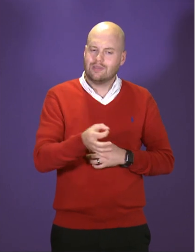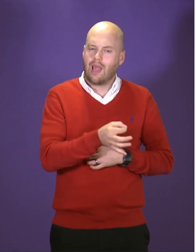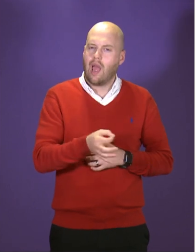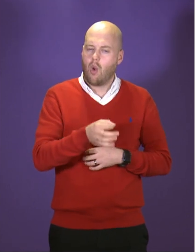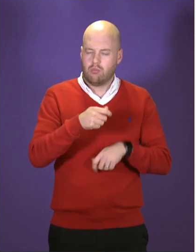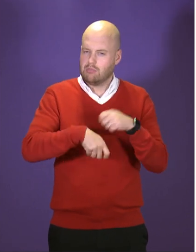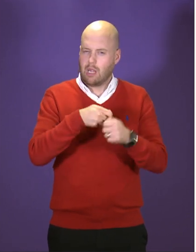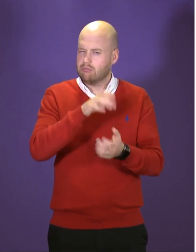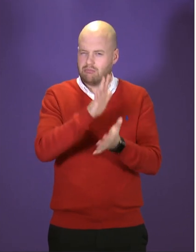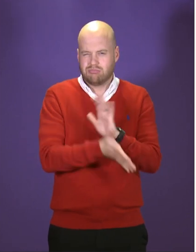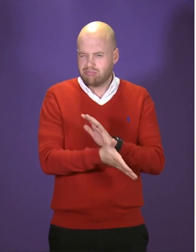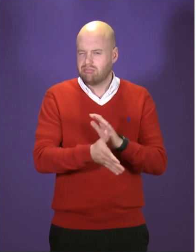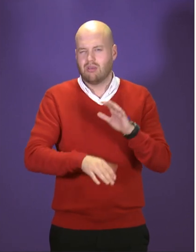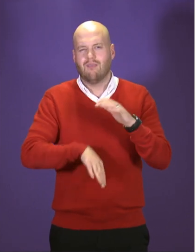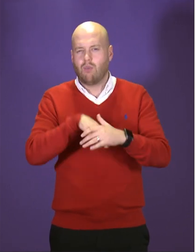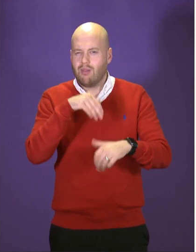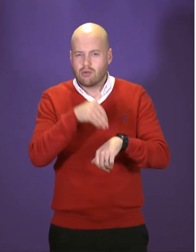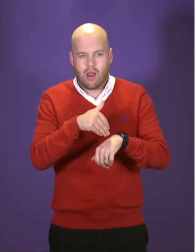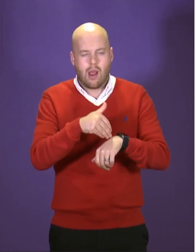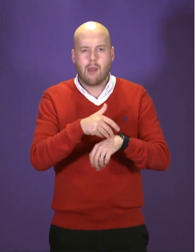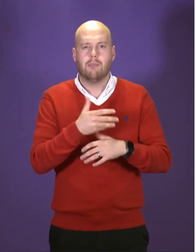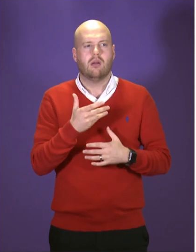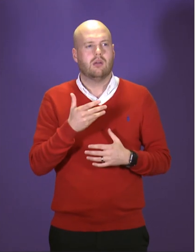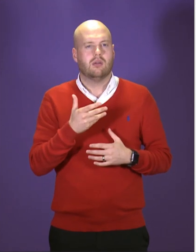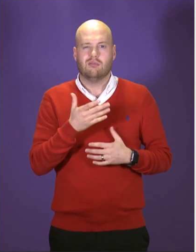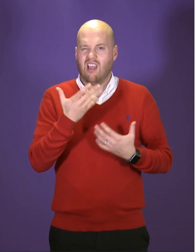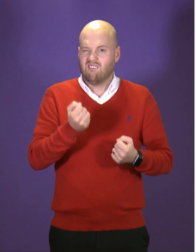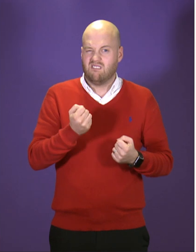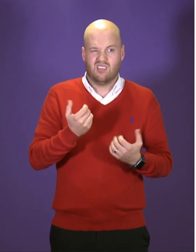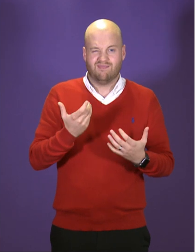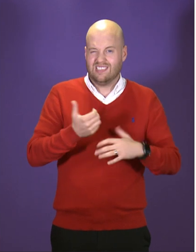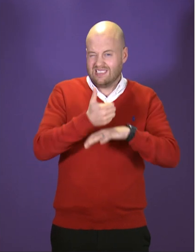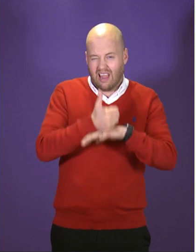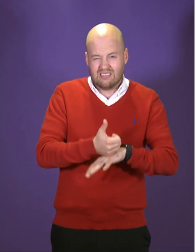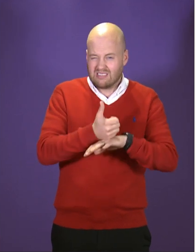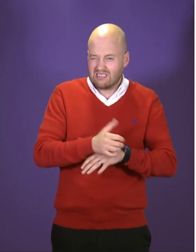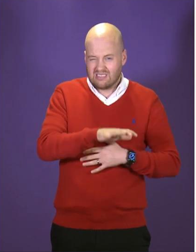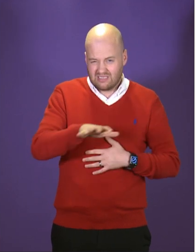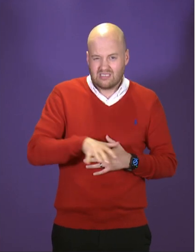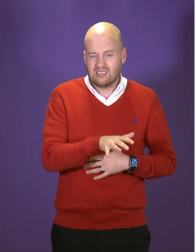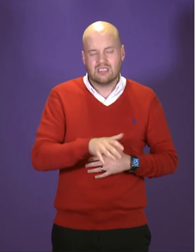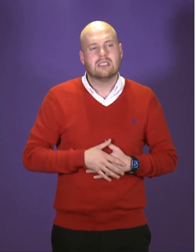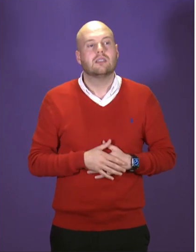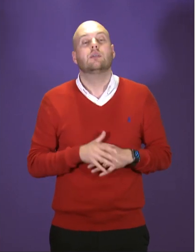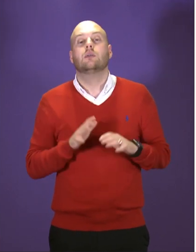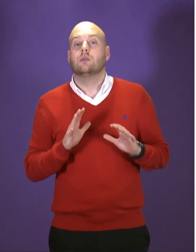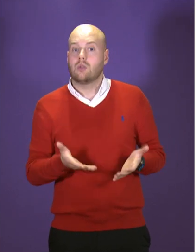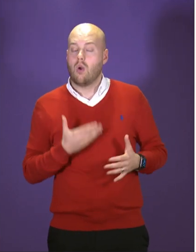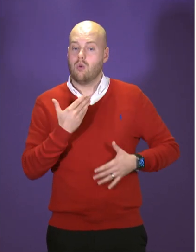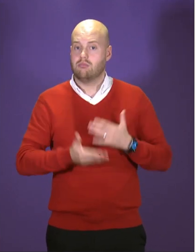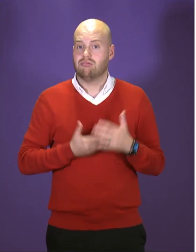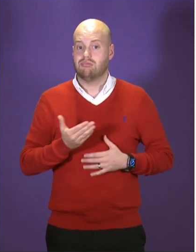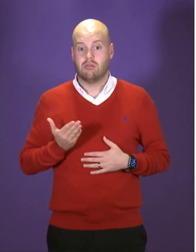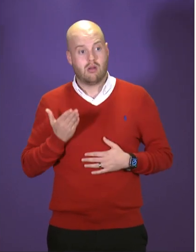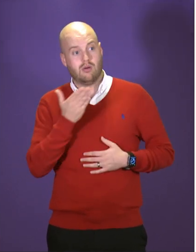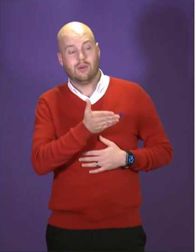was crime infested, there was only Standard Bank and F&B. When we came in there to assess what the need was, we